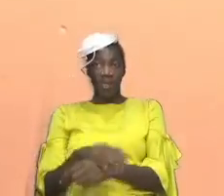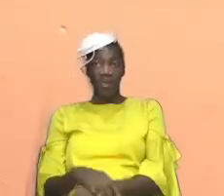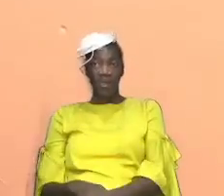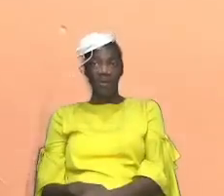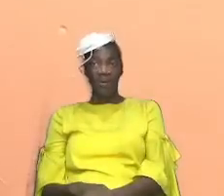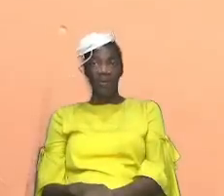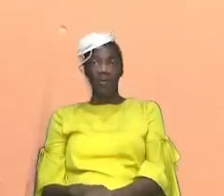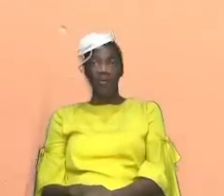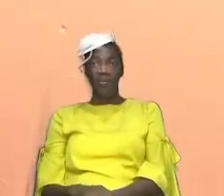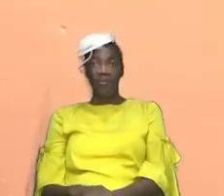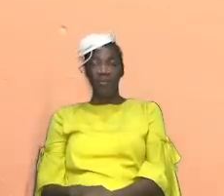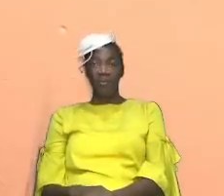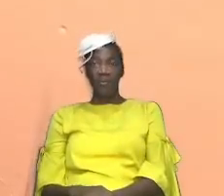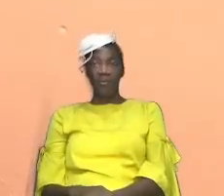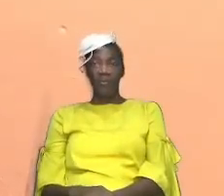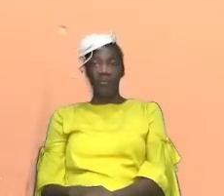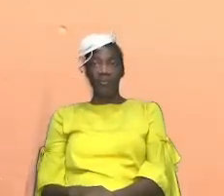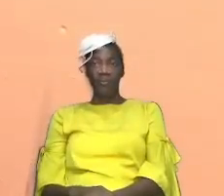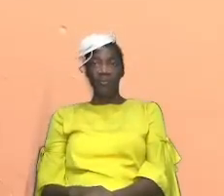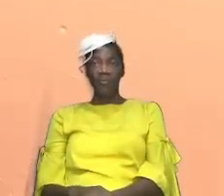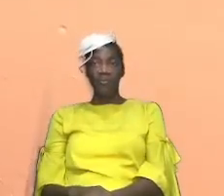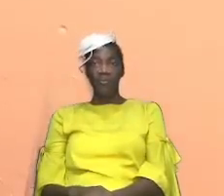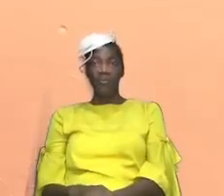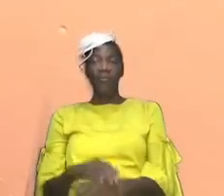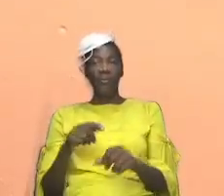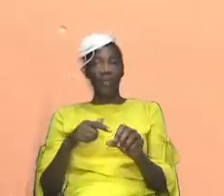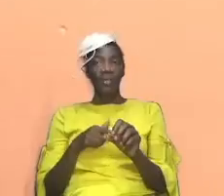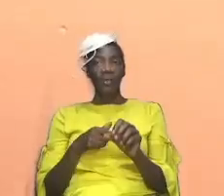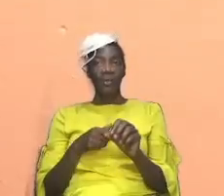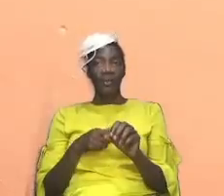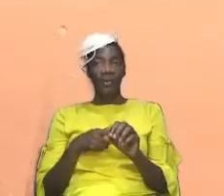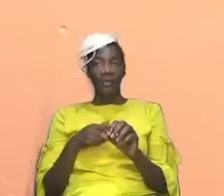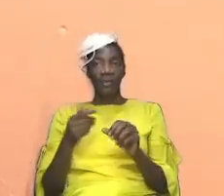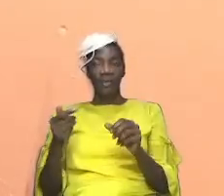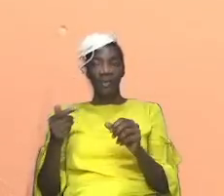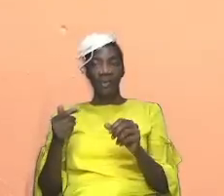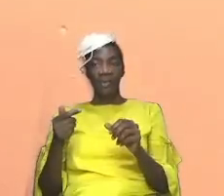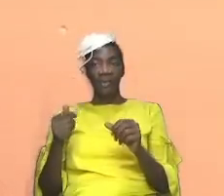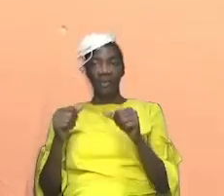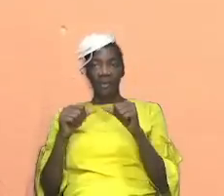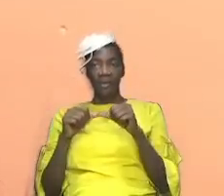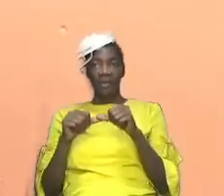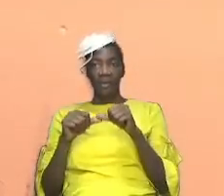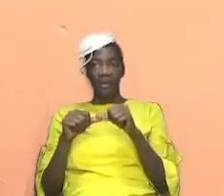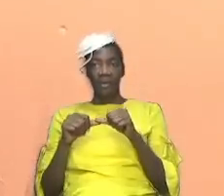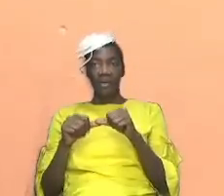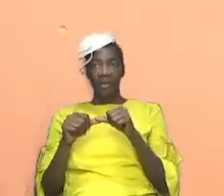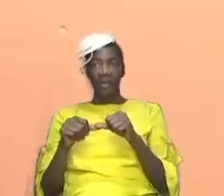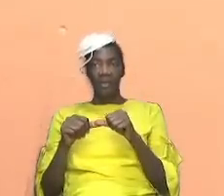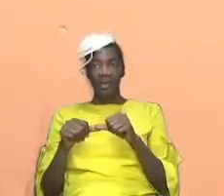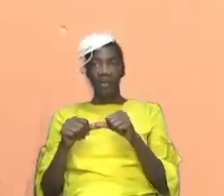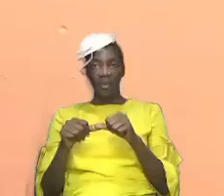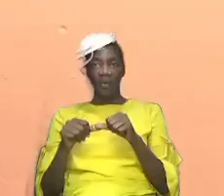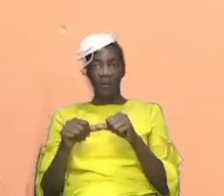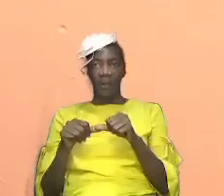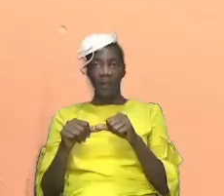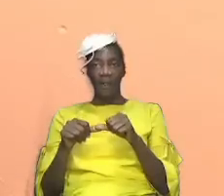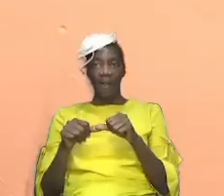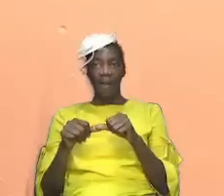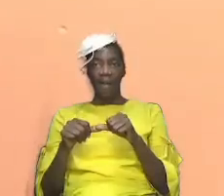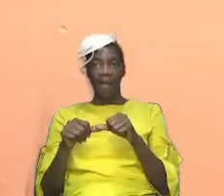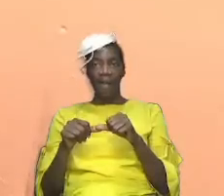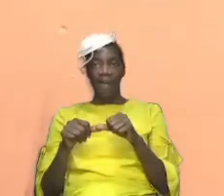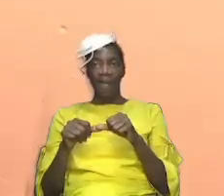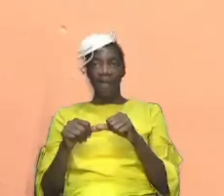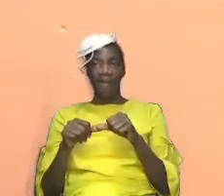we met last week. And so we will pick up from there. And we will